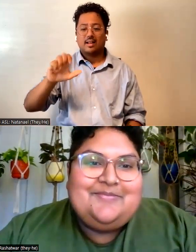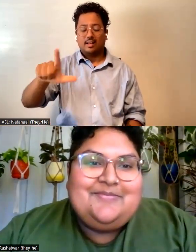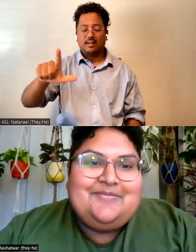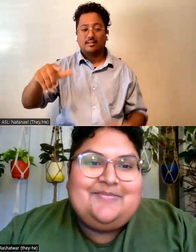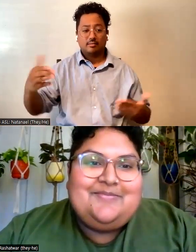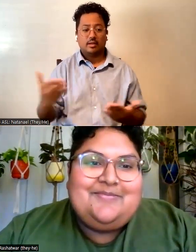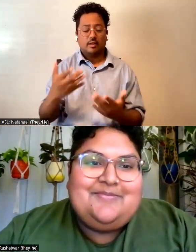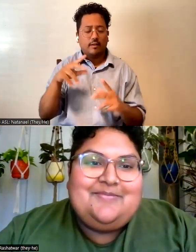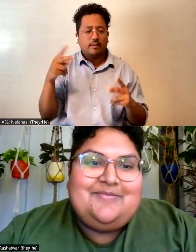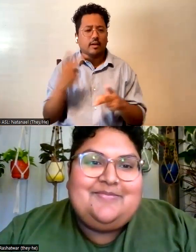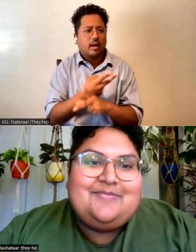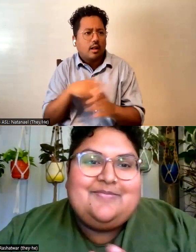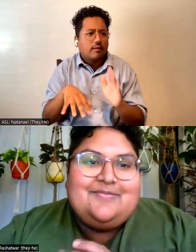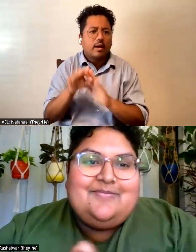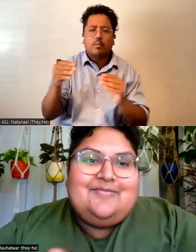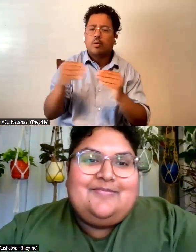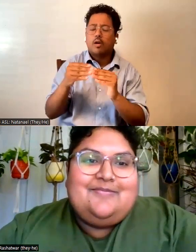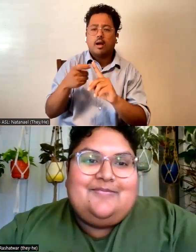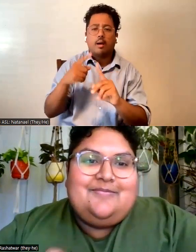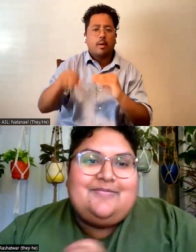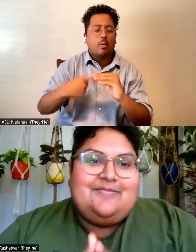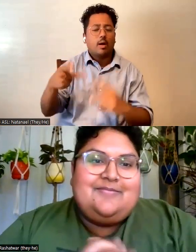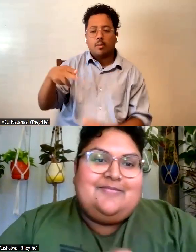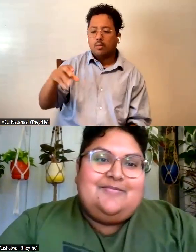about Pro Bono ASL on their website at